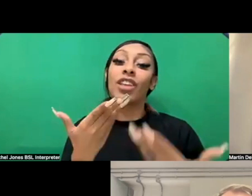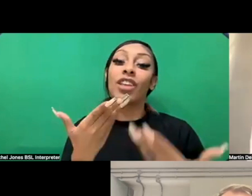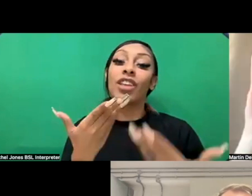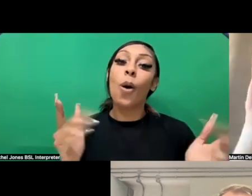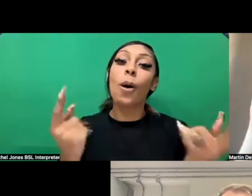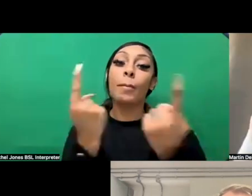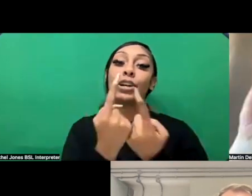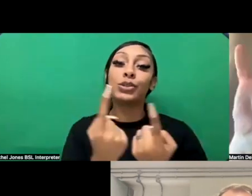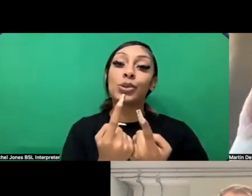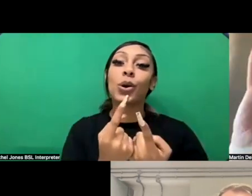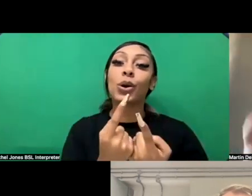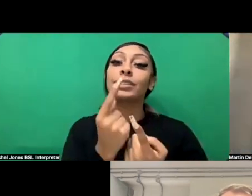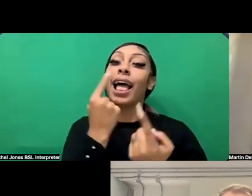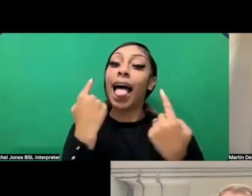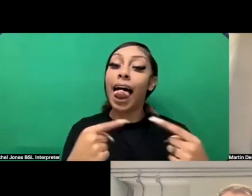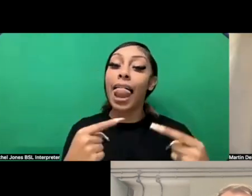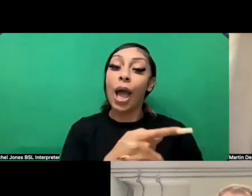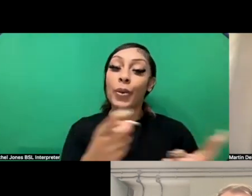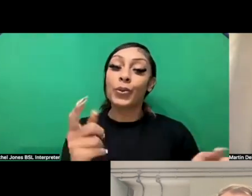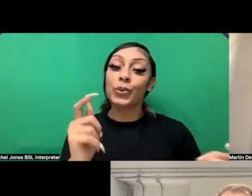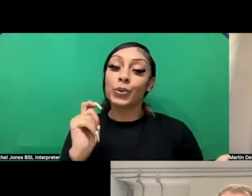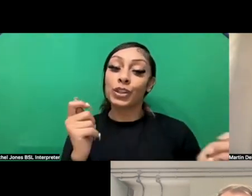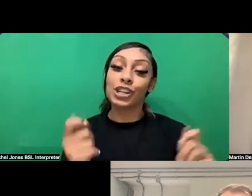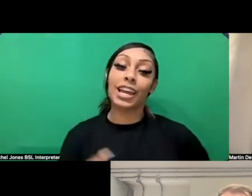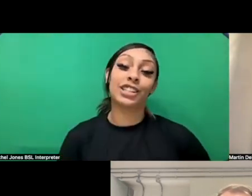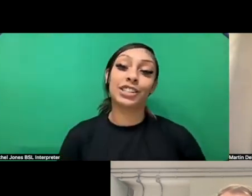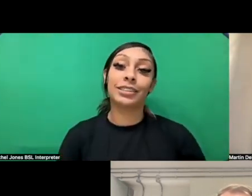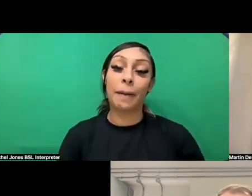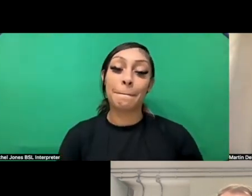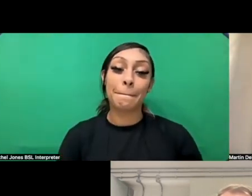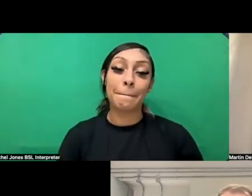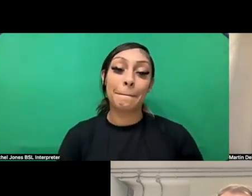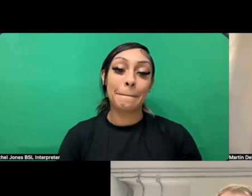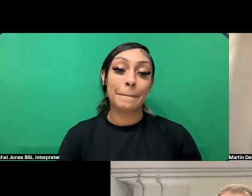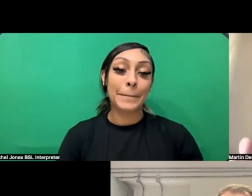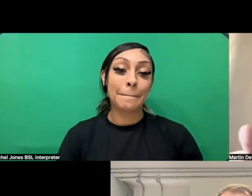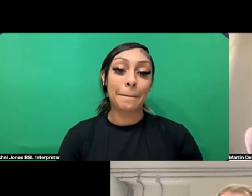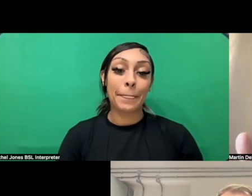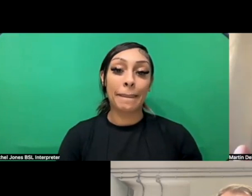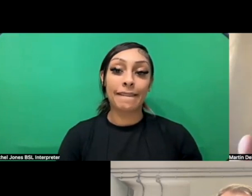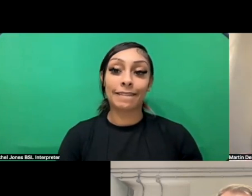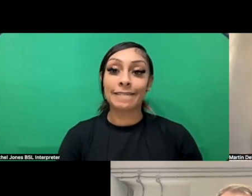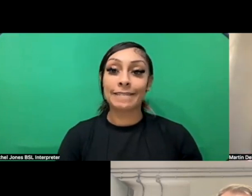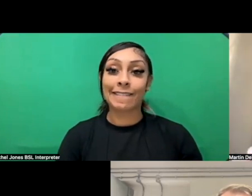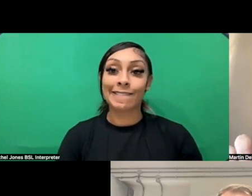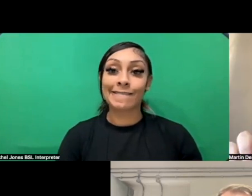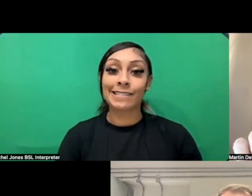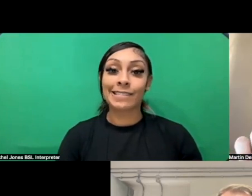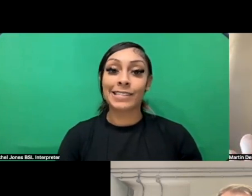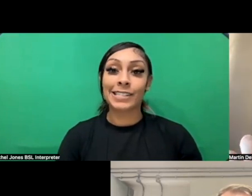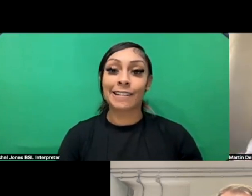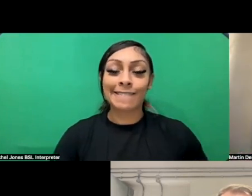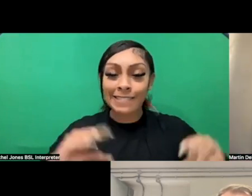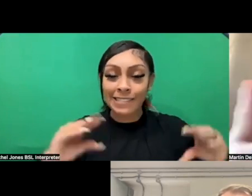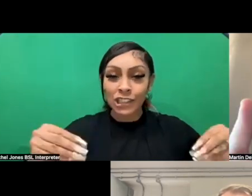to a large extent. Can I ask you a question relating to that, Roger? Would you mind just lifting up the LinnStrument and showing